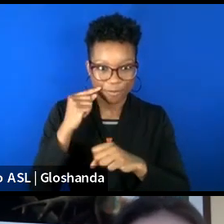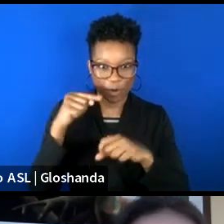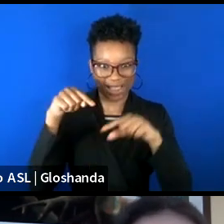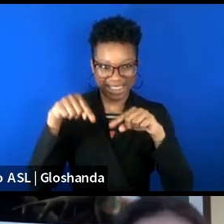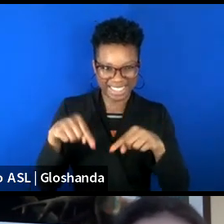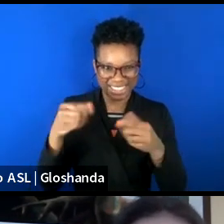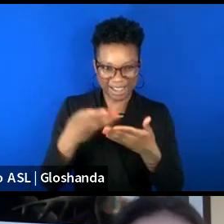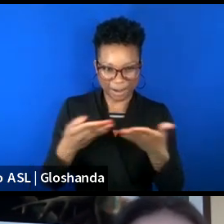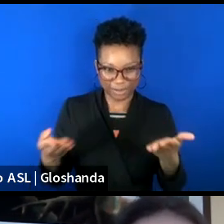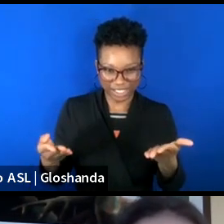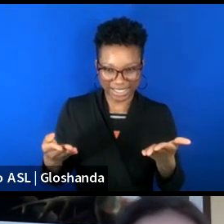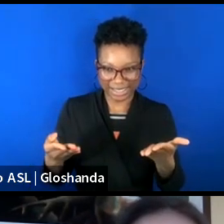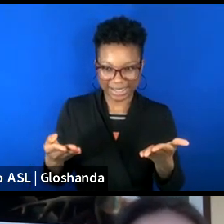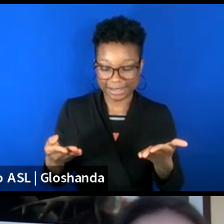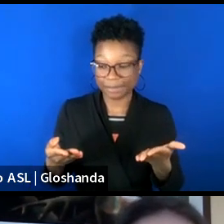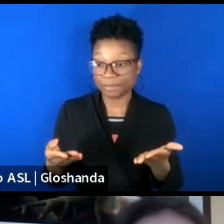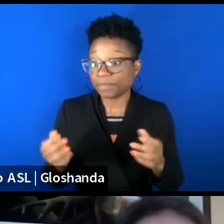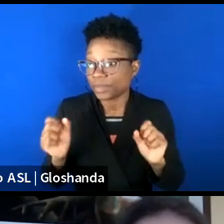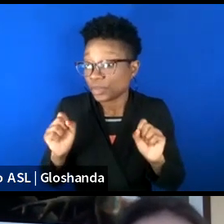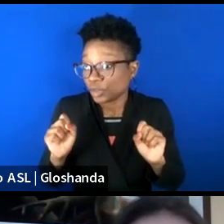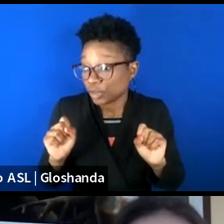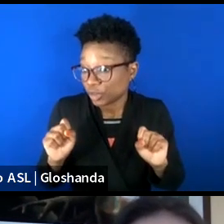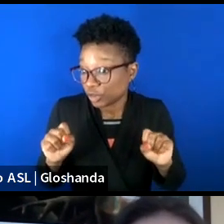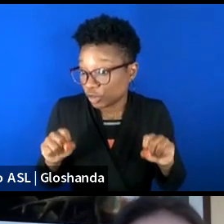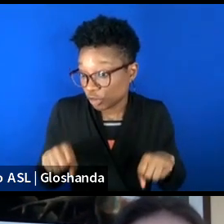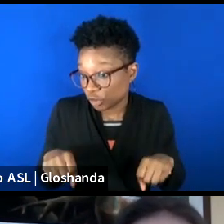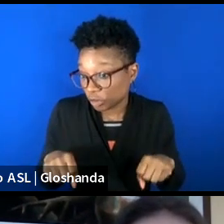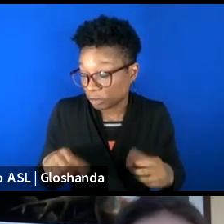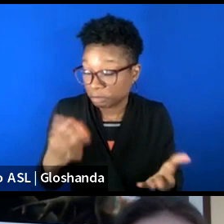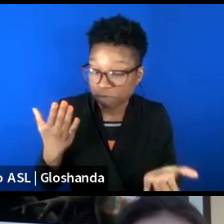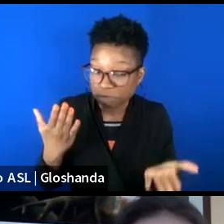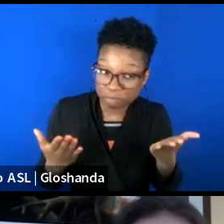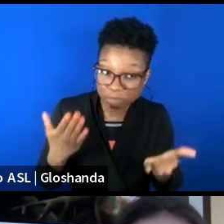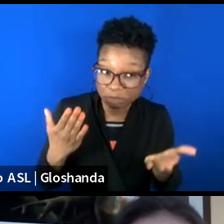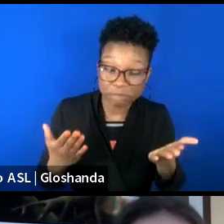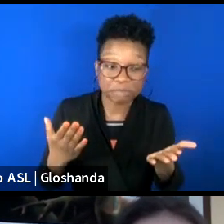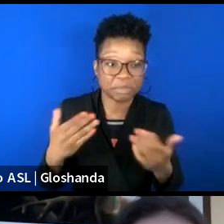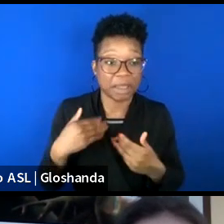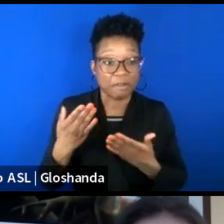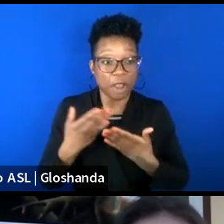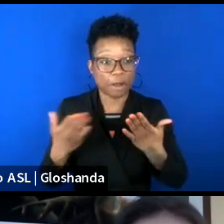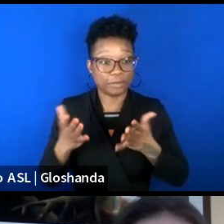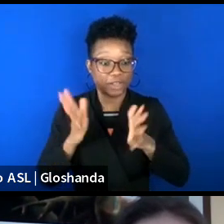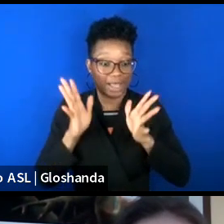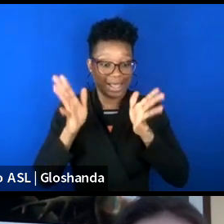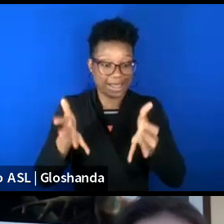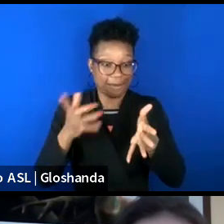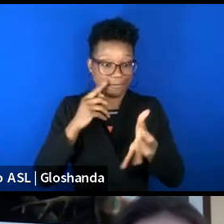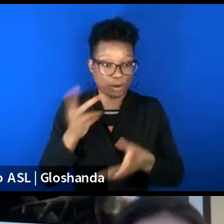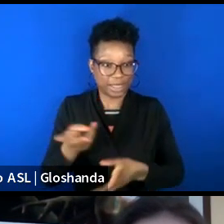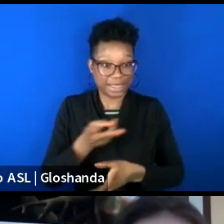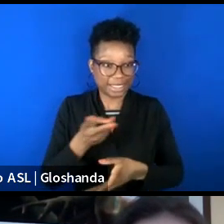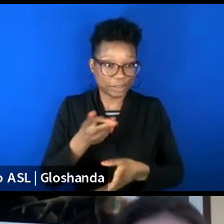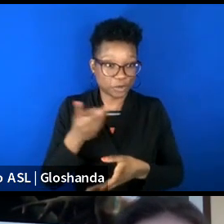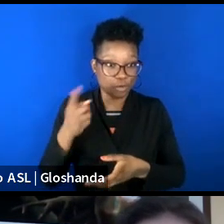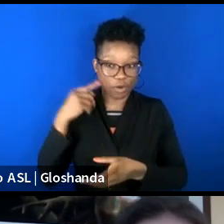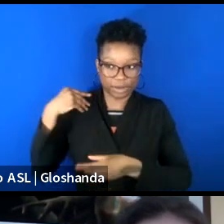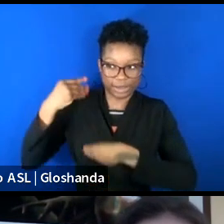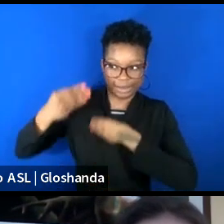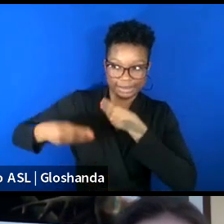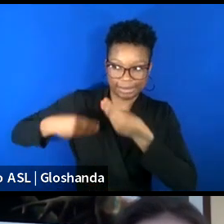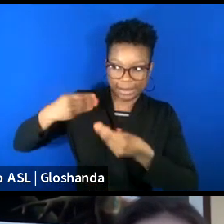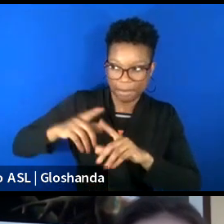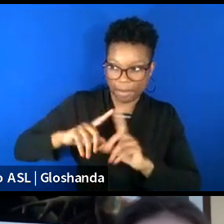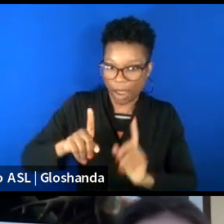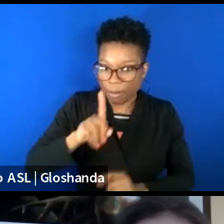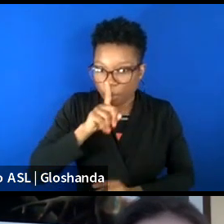It could be that the object was left to the two of them in an inheritance, but it wasn't designated who